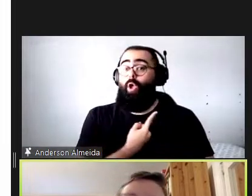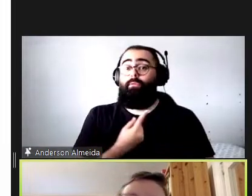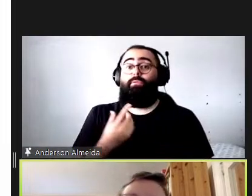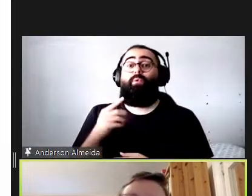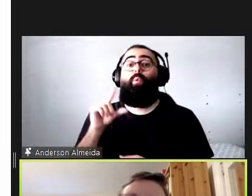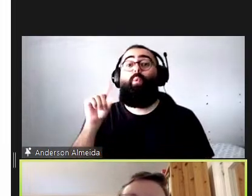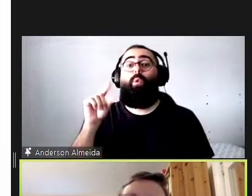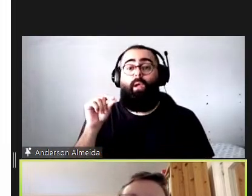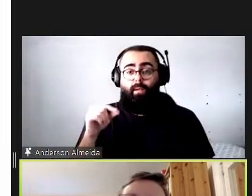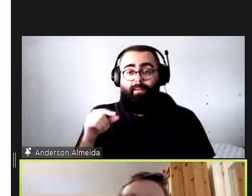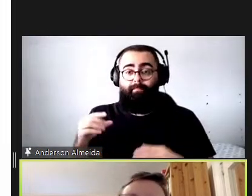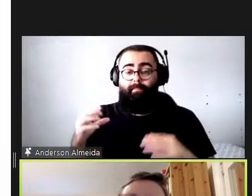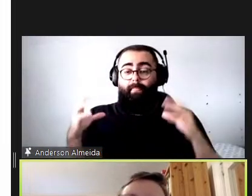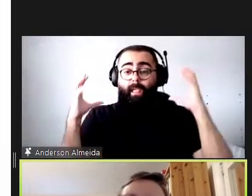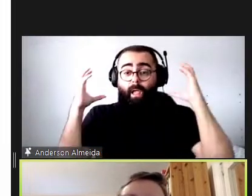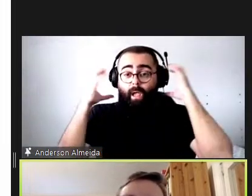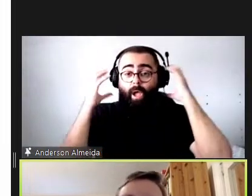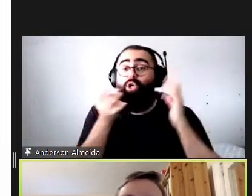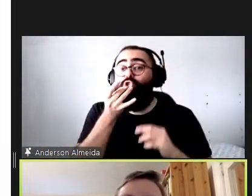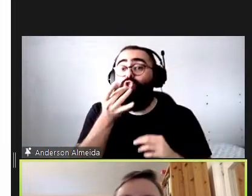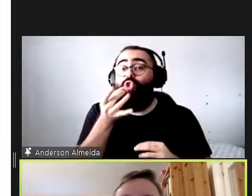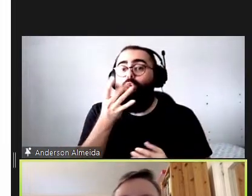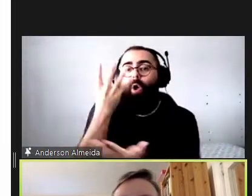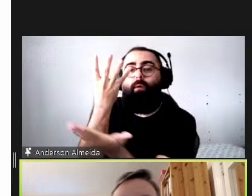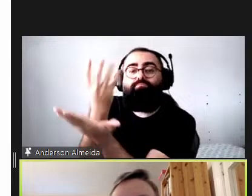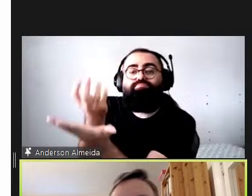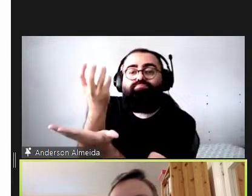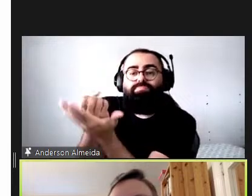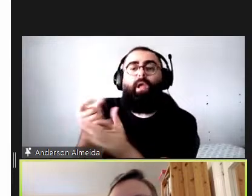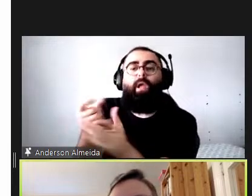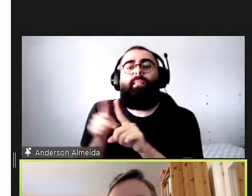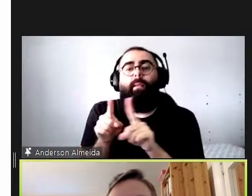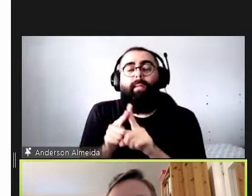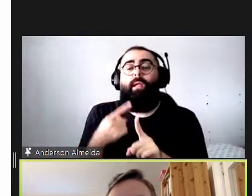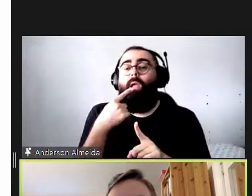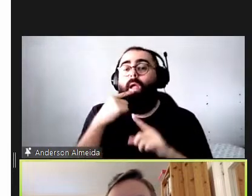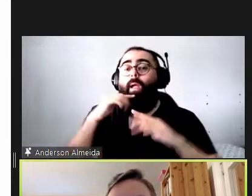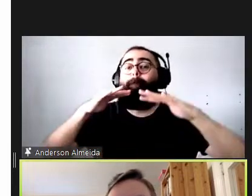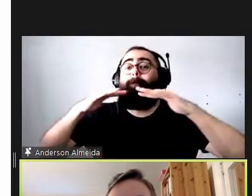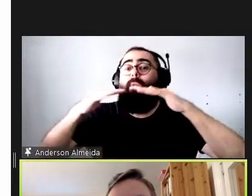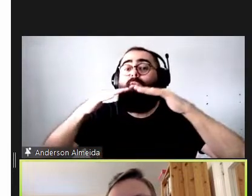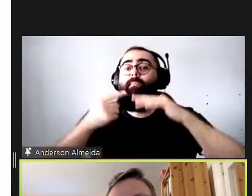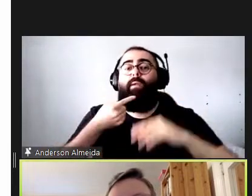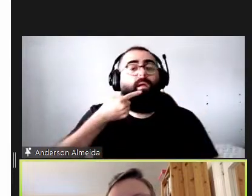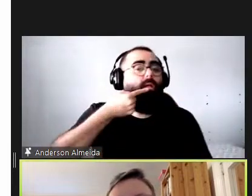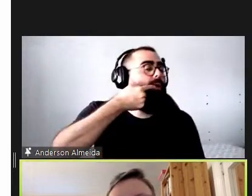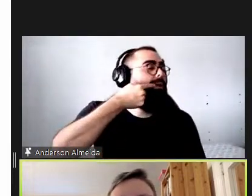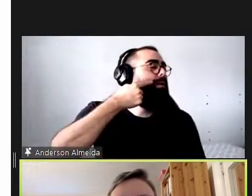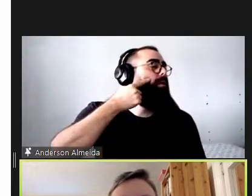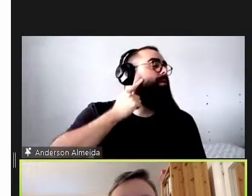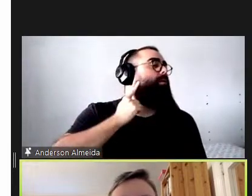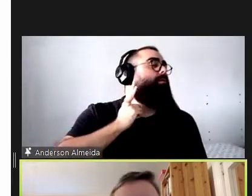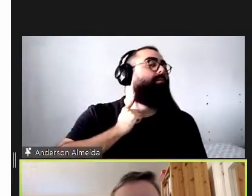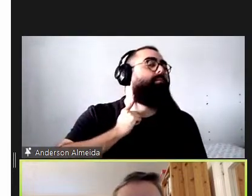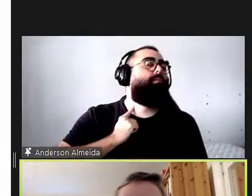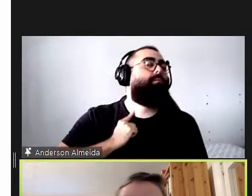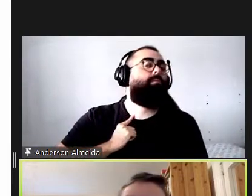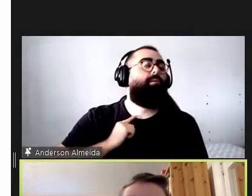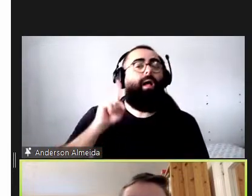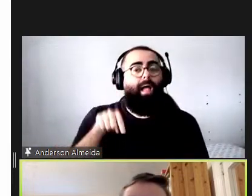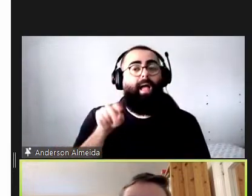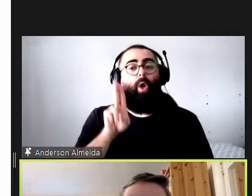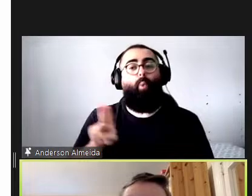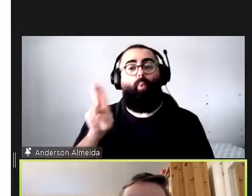audio. We recorded vocal tract movements using this EMA system.